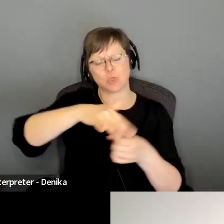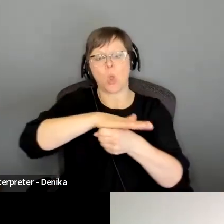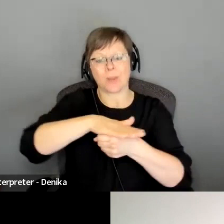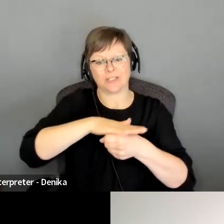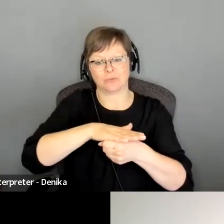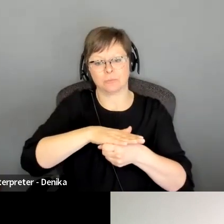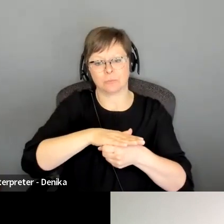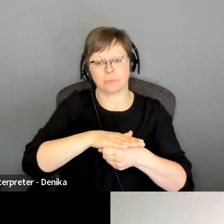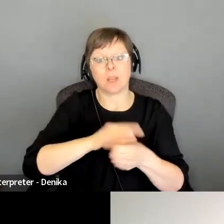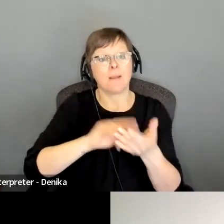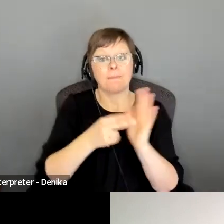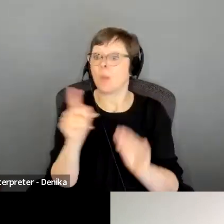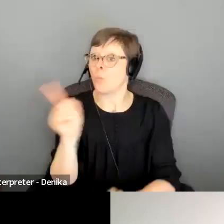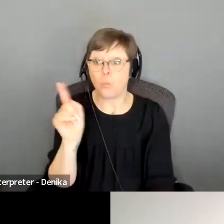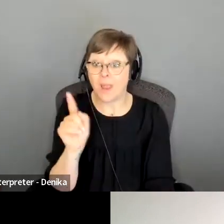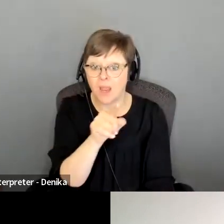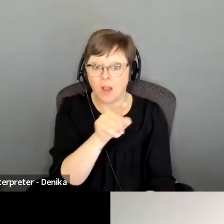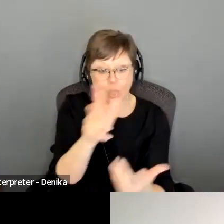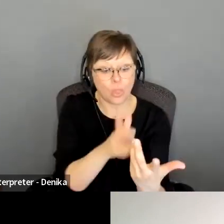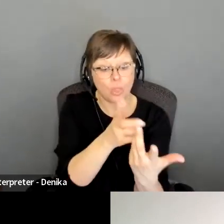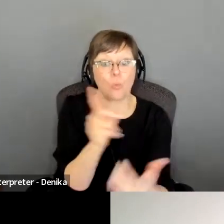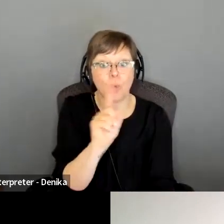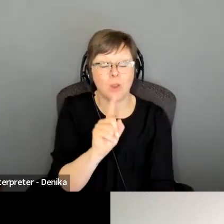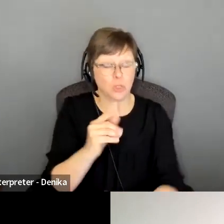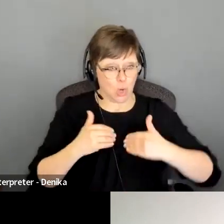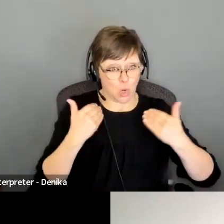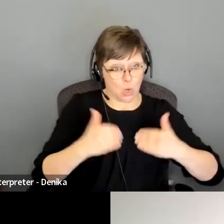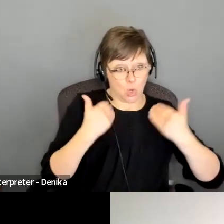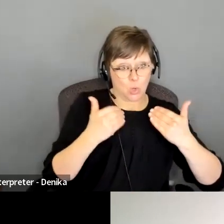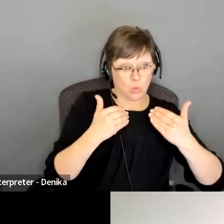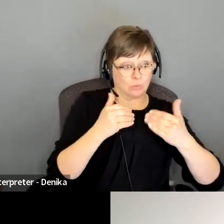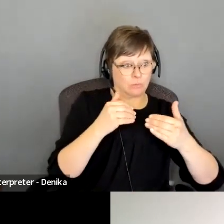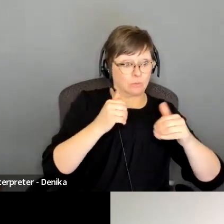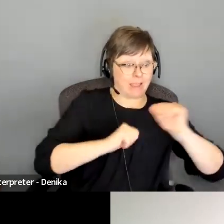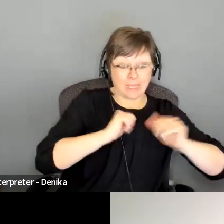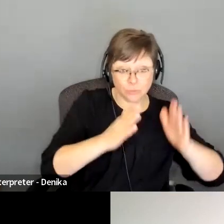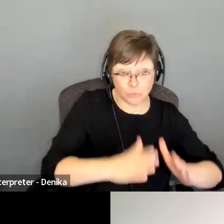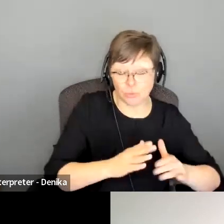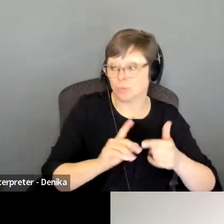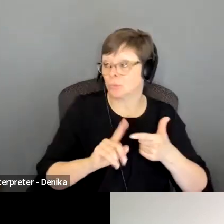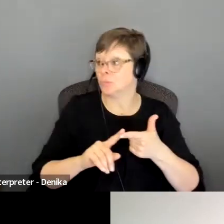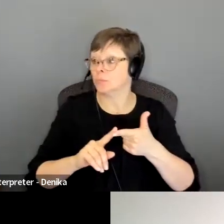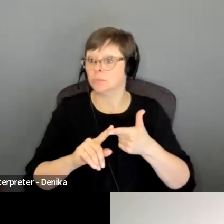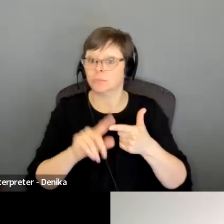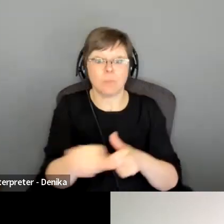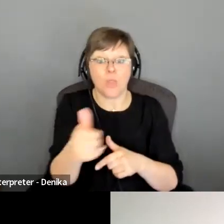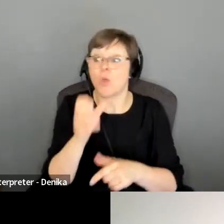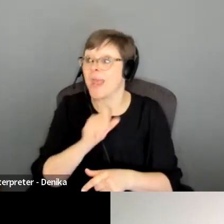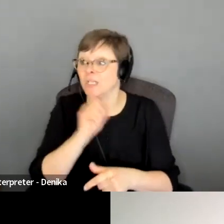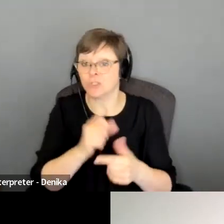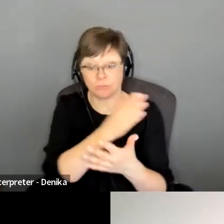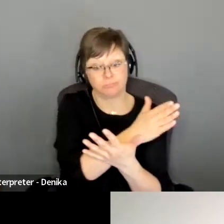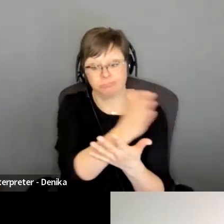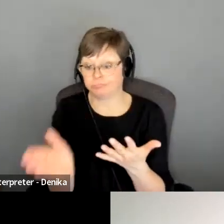we are within this, again, folks saying, again, as young professionals, again, age, at other ages as well, based on your